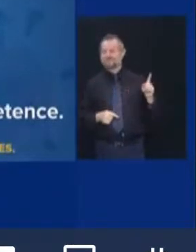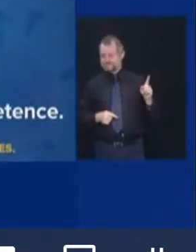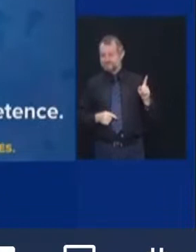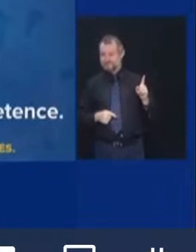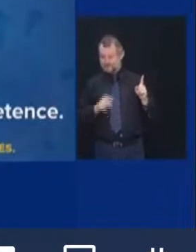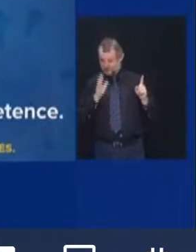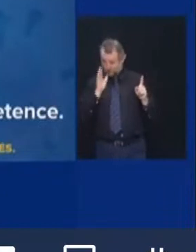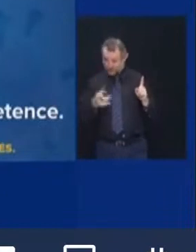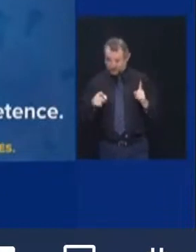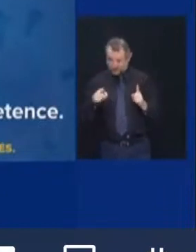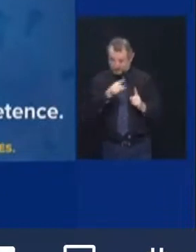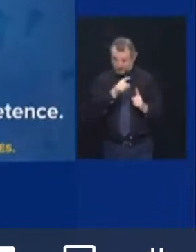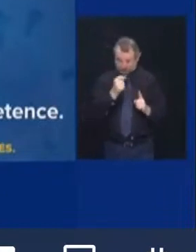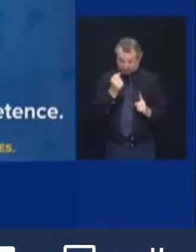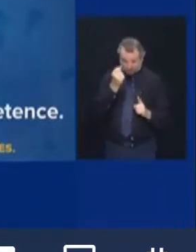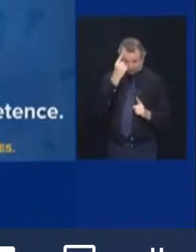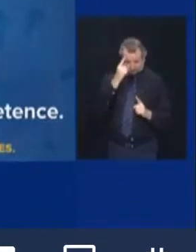this,